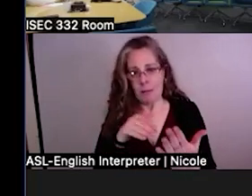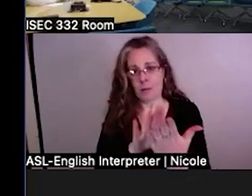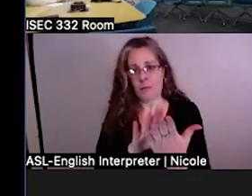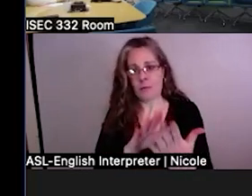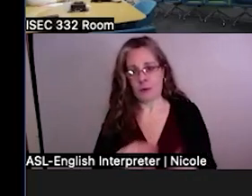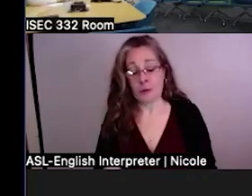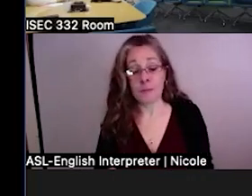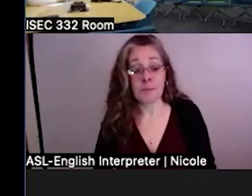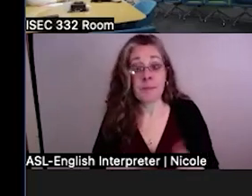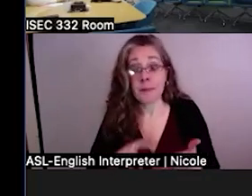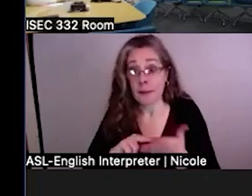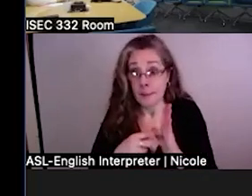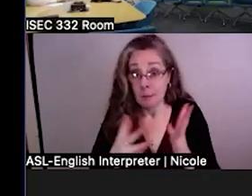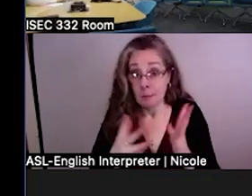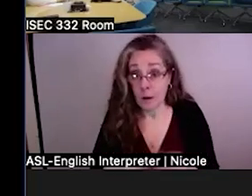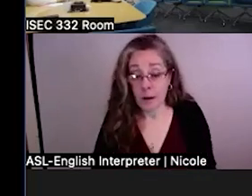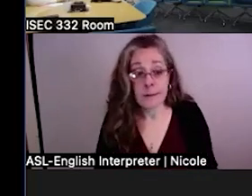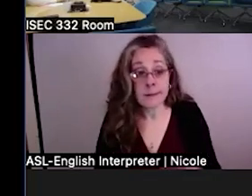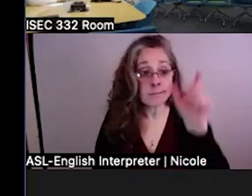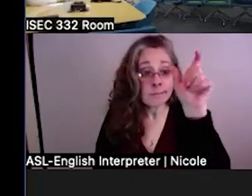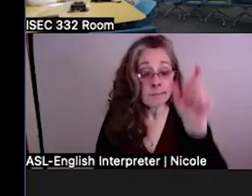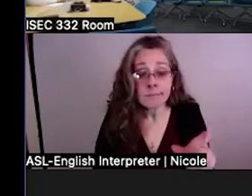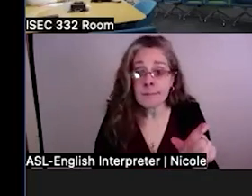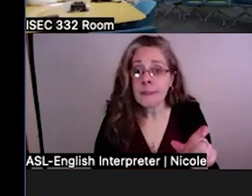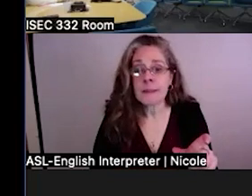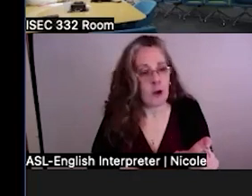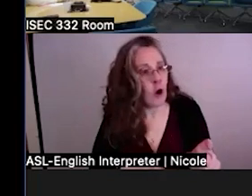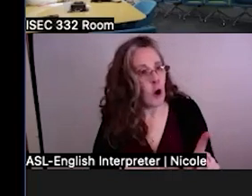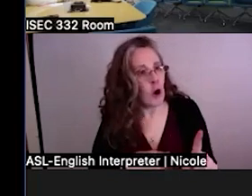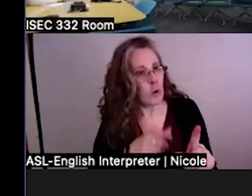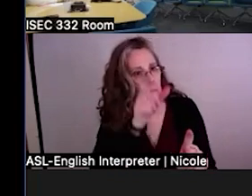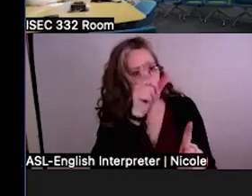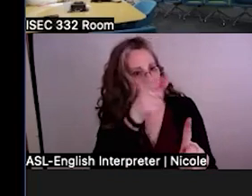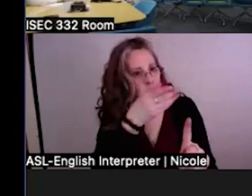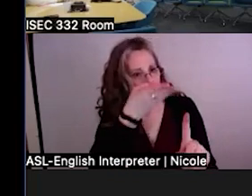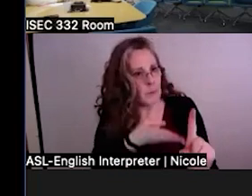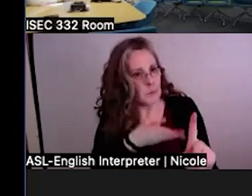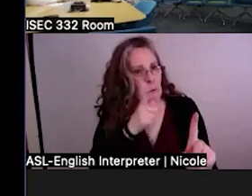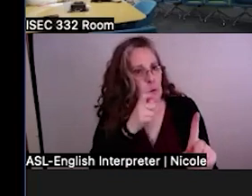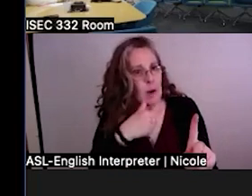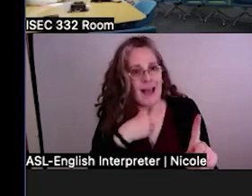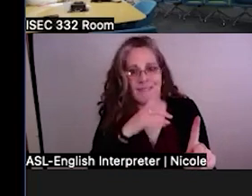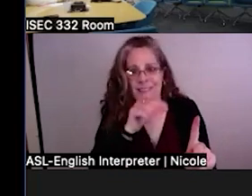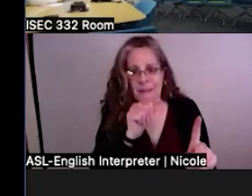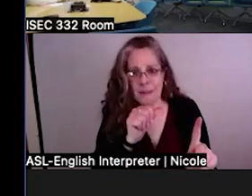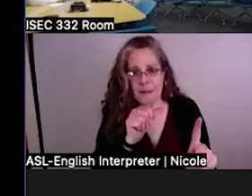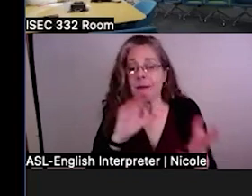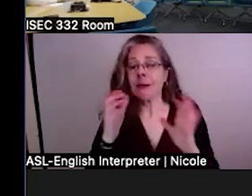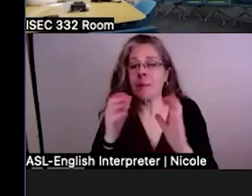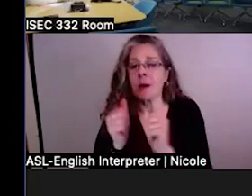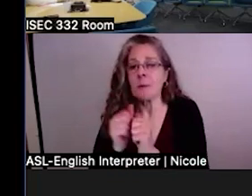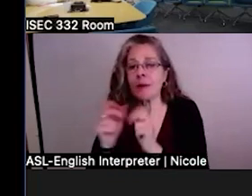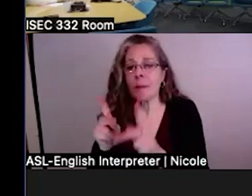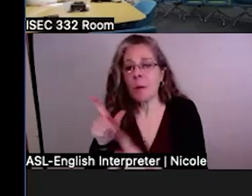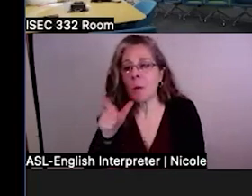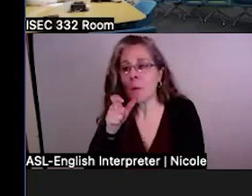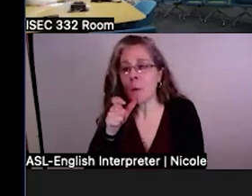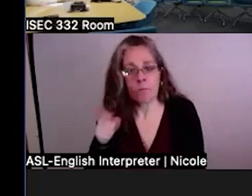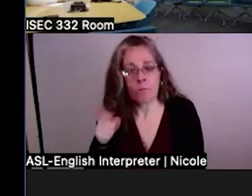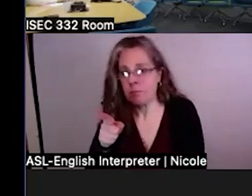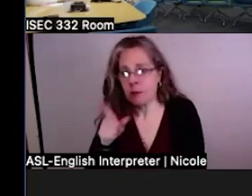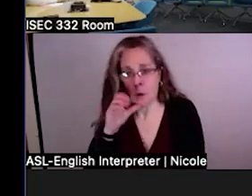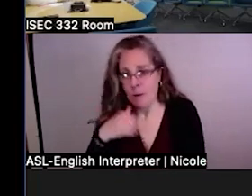at someone with disabilities and compares them to someone without disabilities. So here we're talking about someone who's